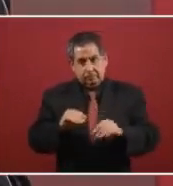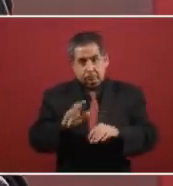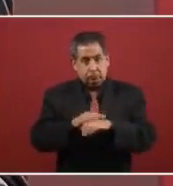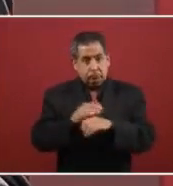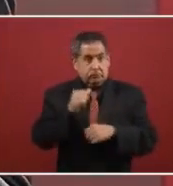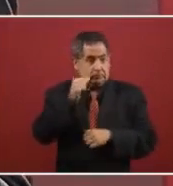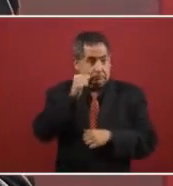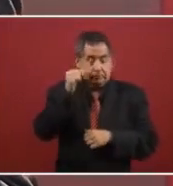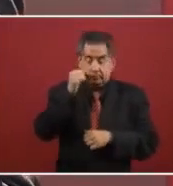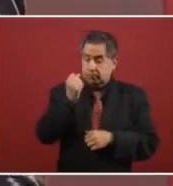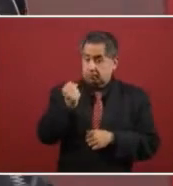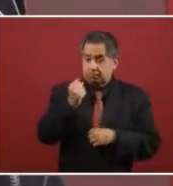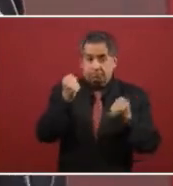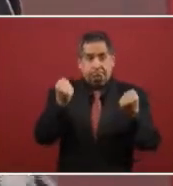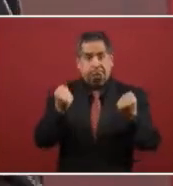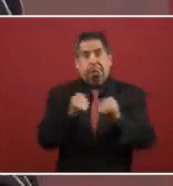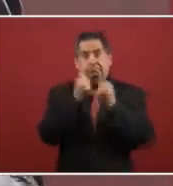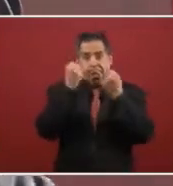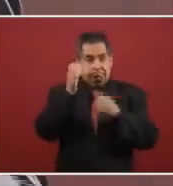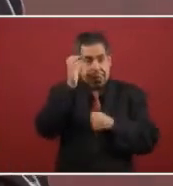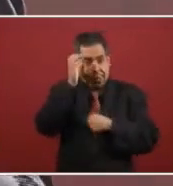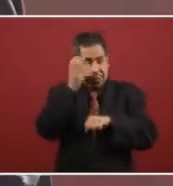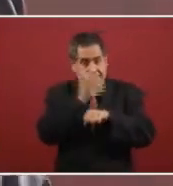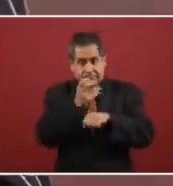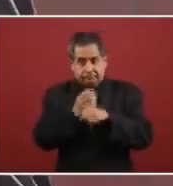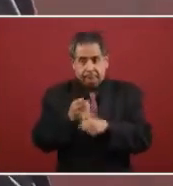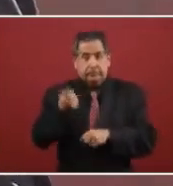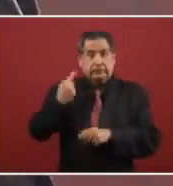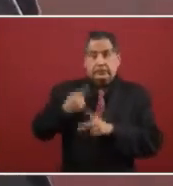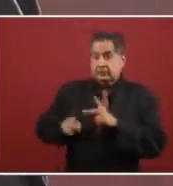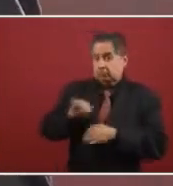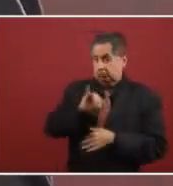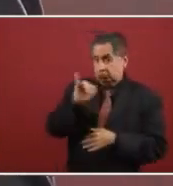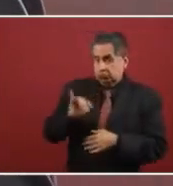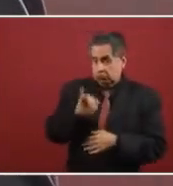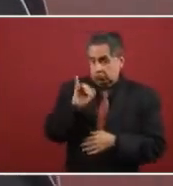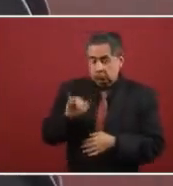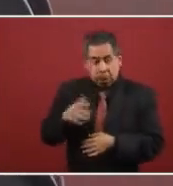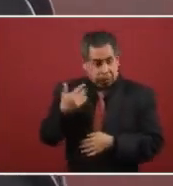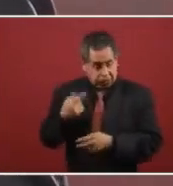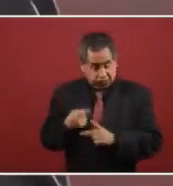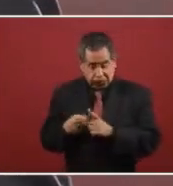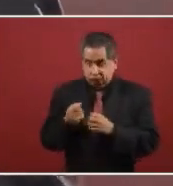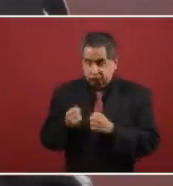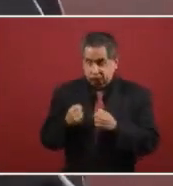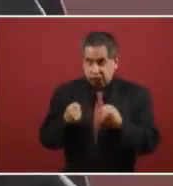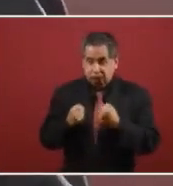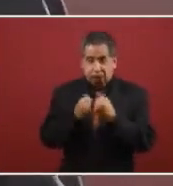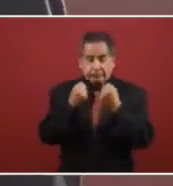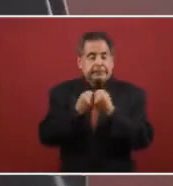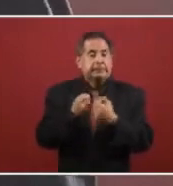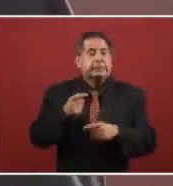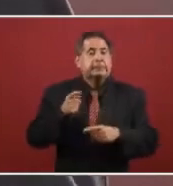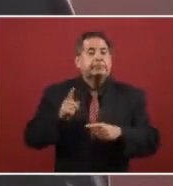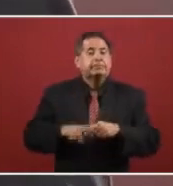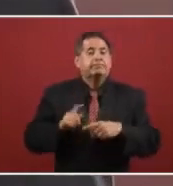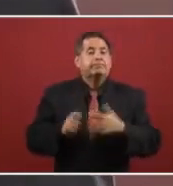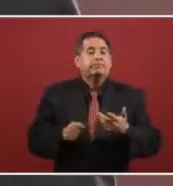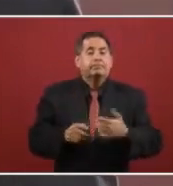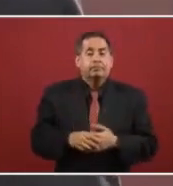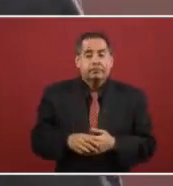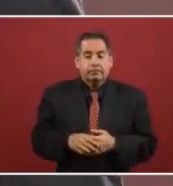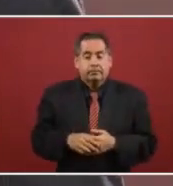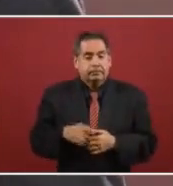lo de ayer. it was strong what happened yesterday. Empezó el jueves What started Thursday con